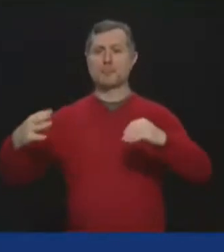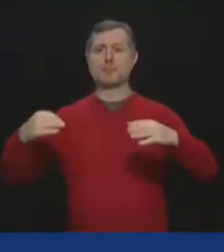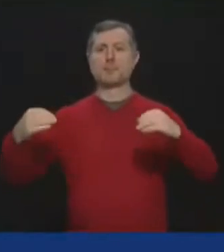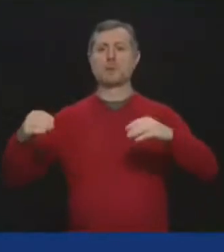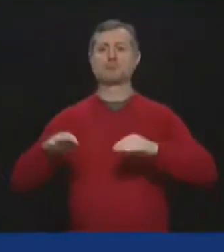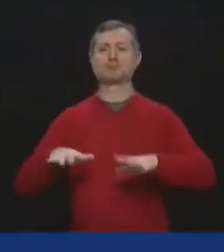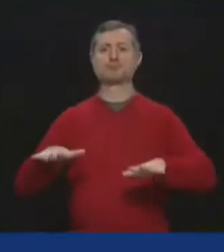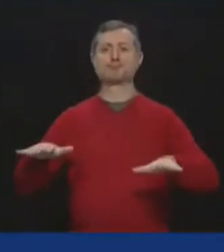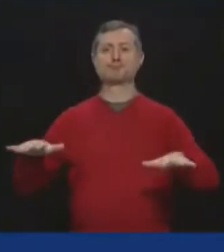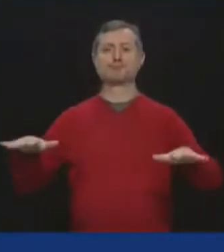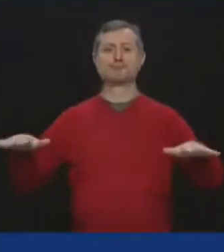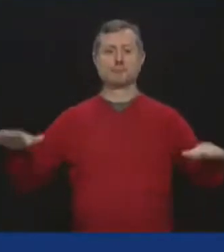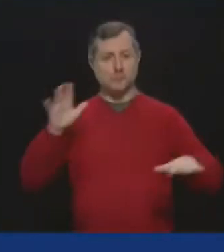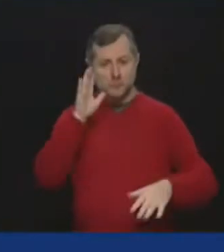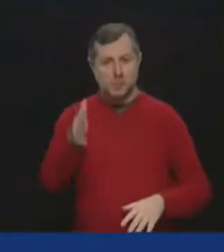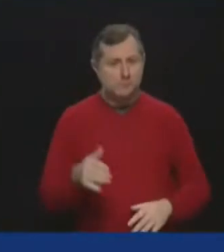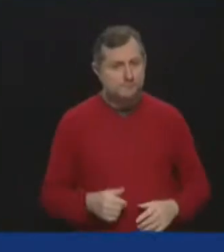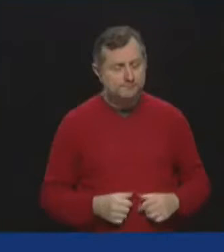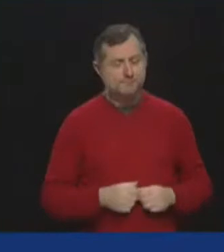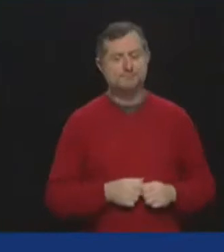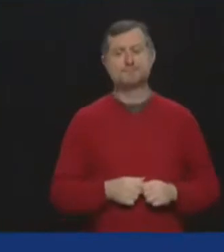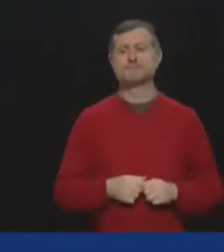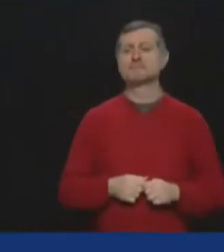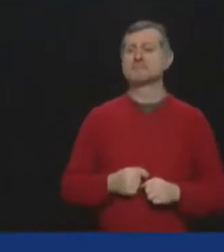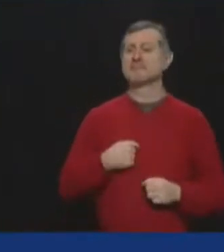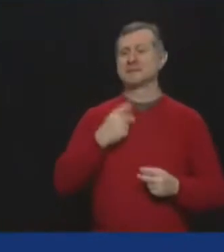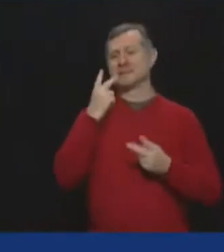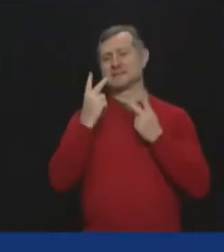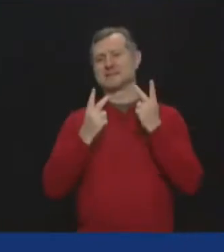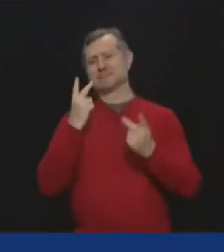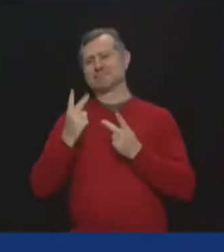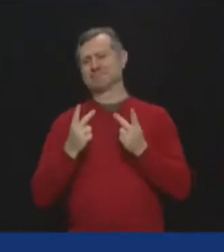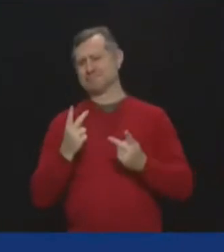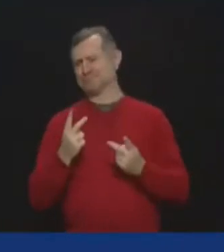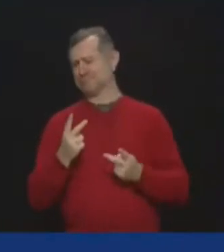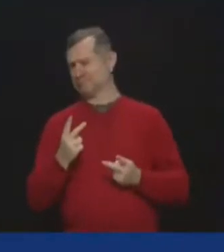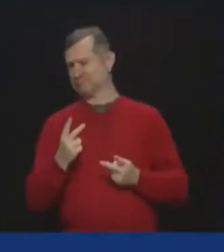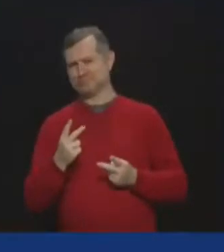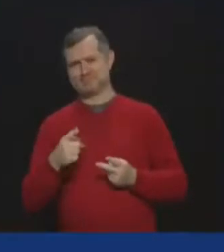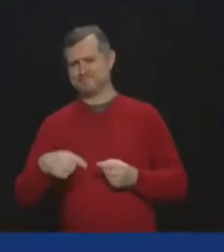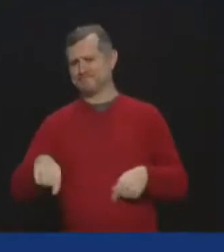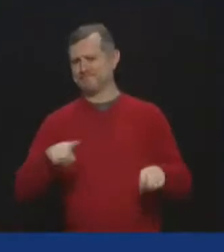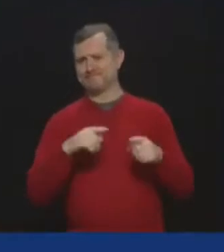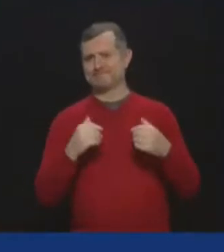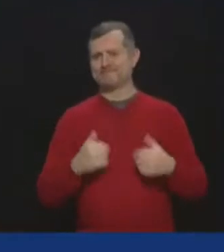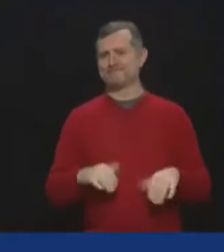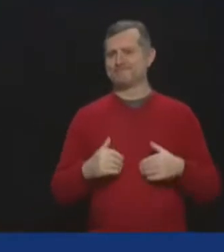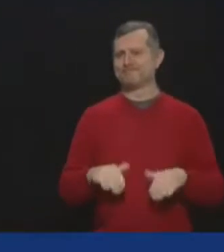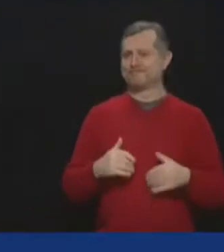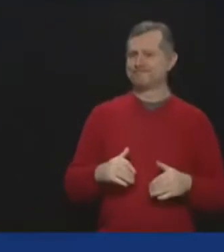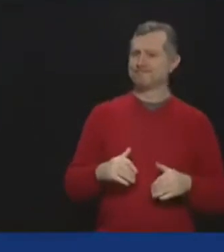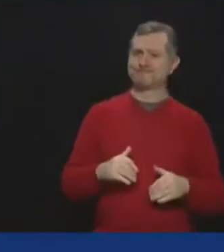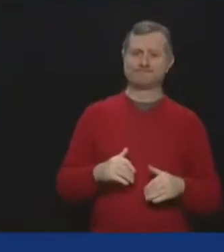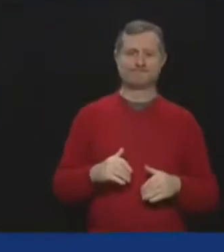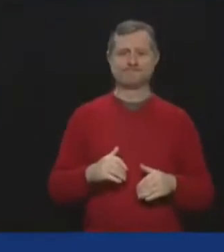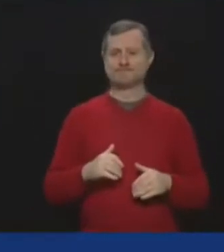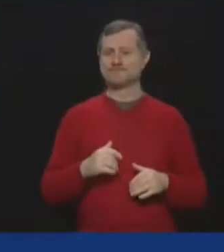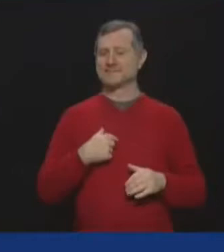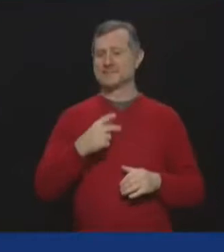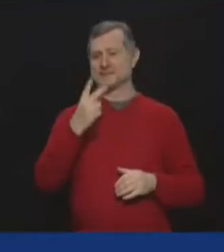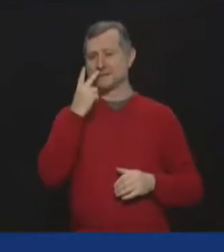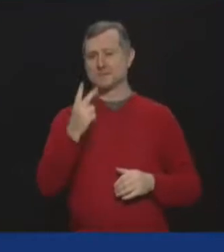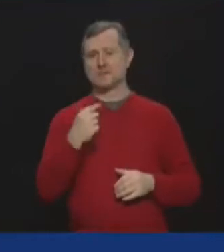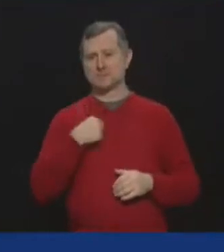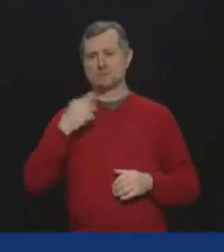that as we look at these actions, underpinning all of them is the paramount need